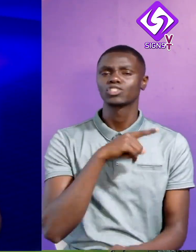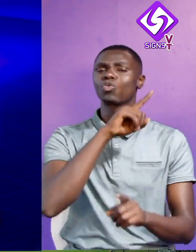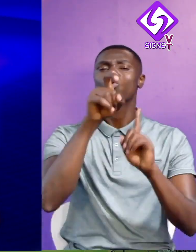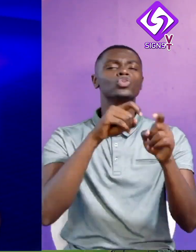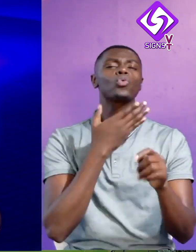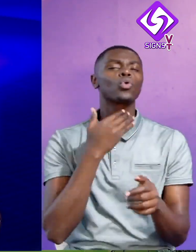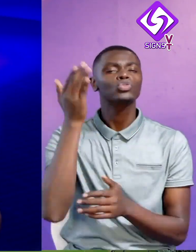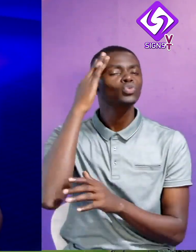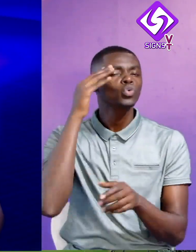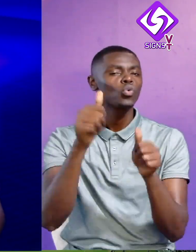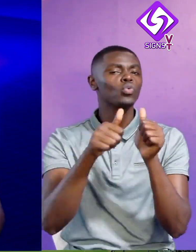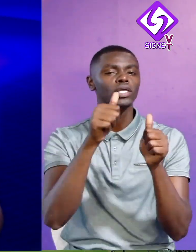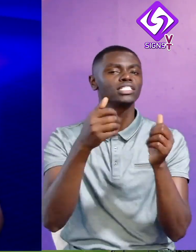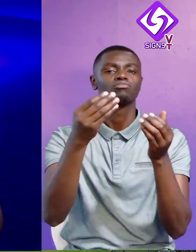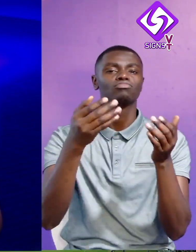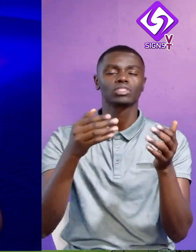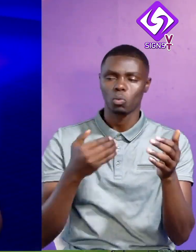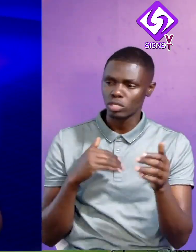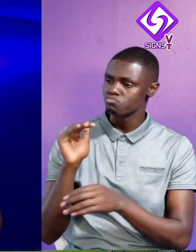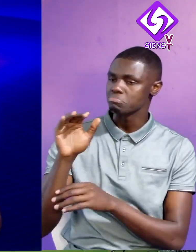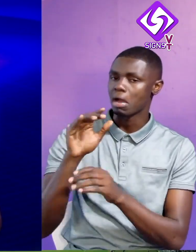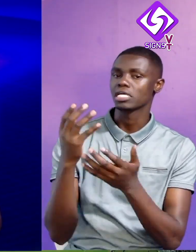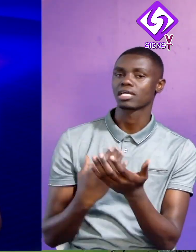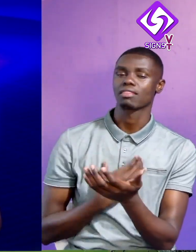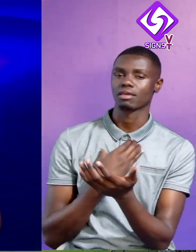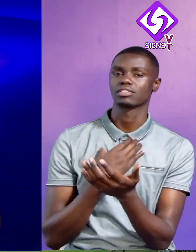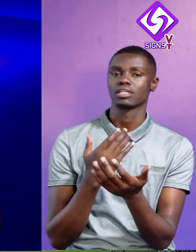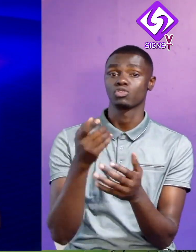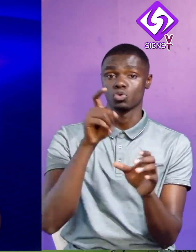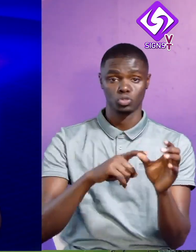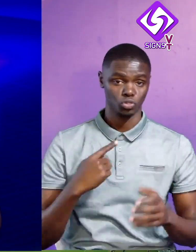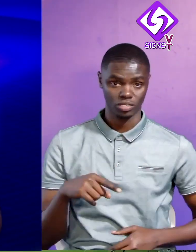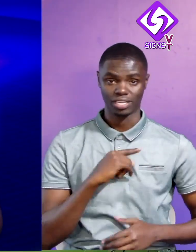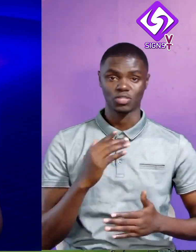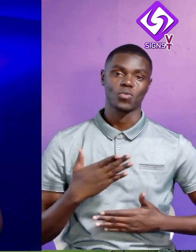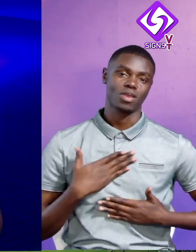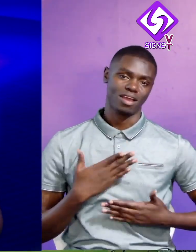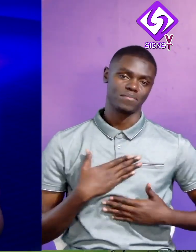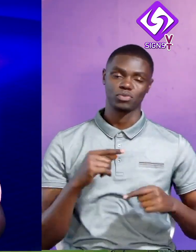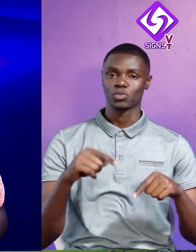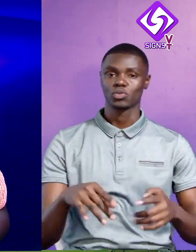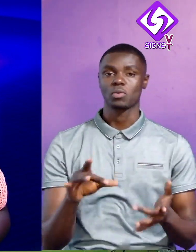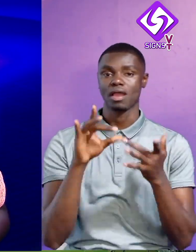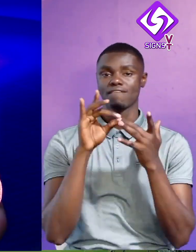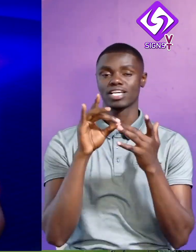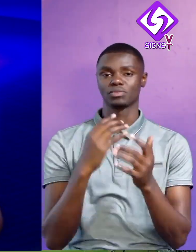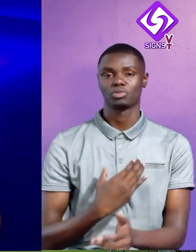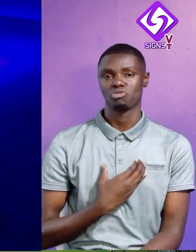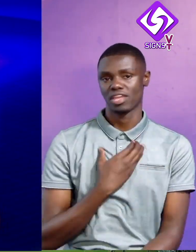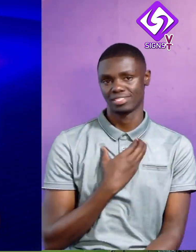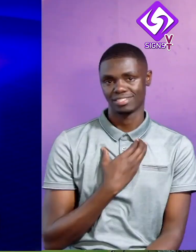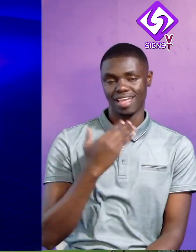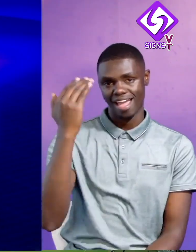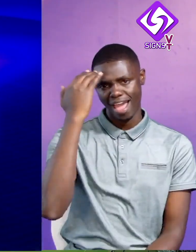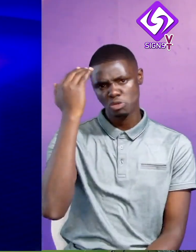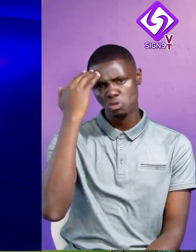you would want us to discuss. And tutafurahia ukiwa na sisi. So for today we have a special guest.